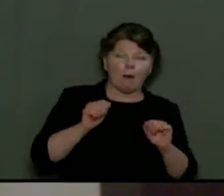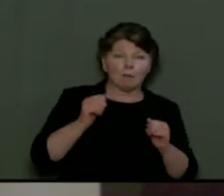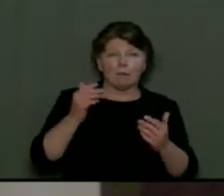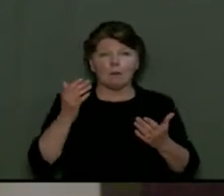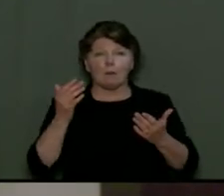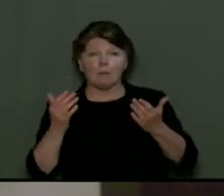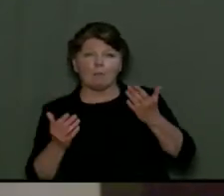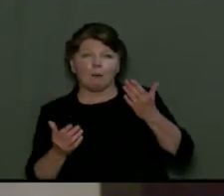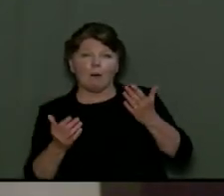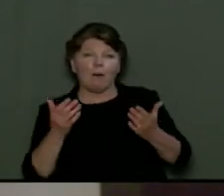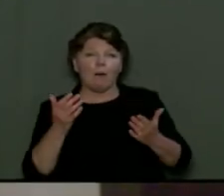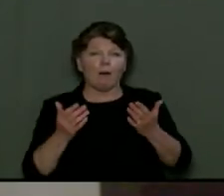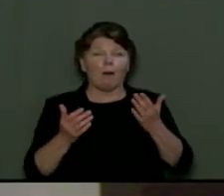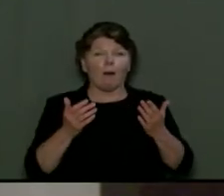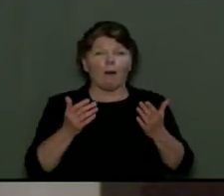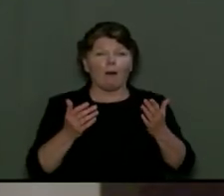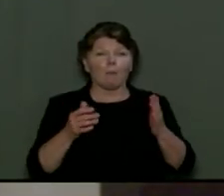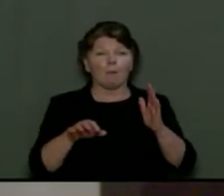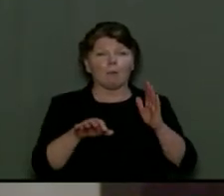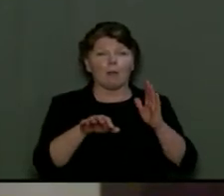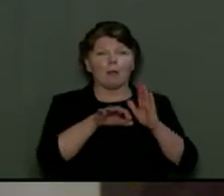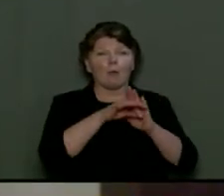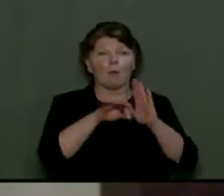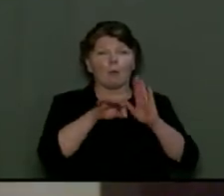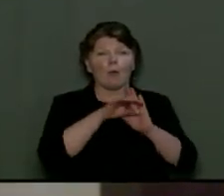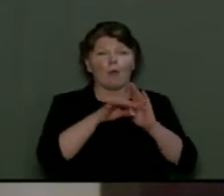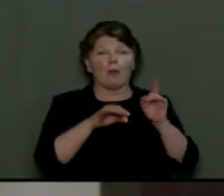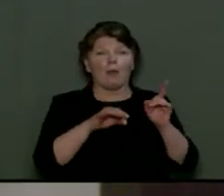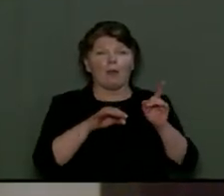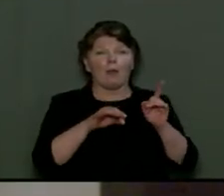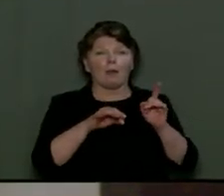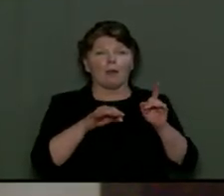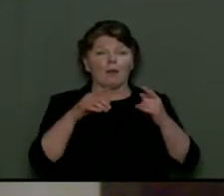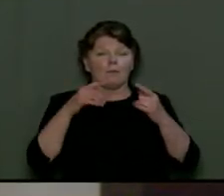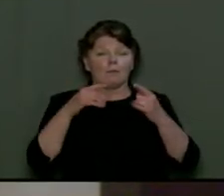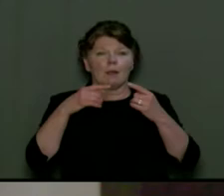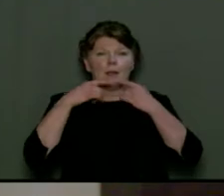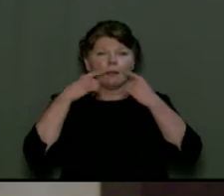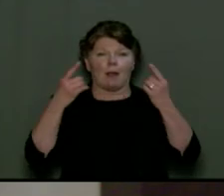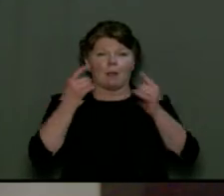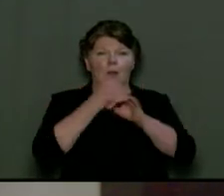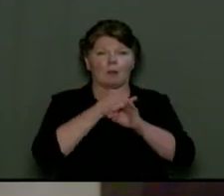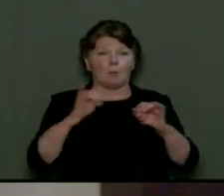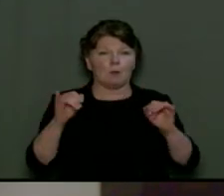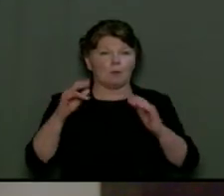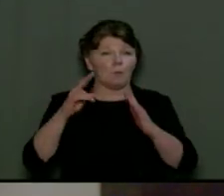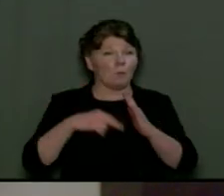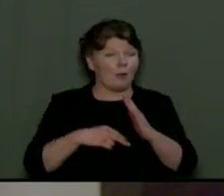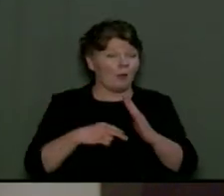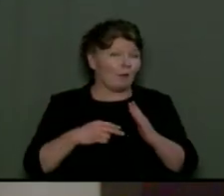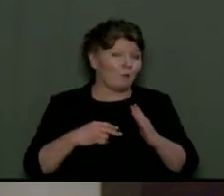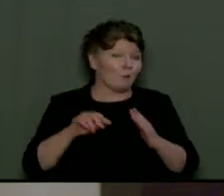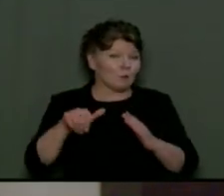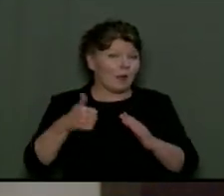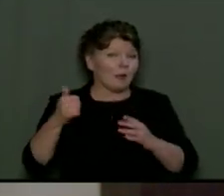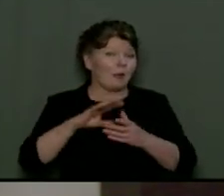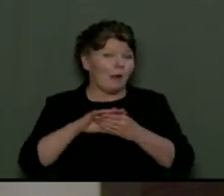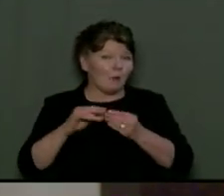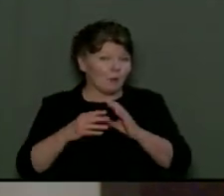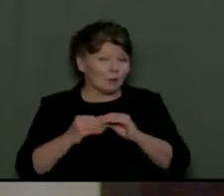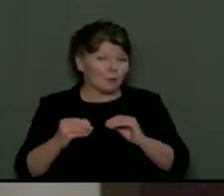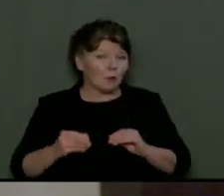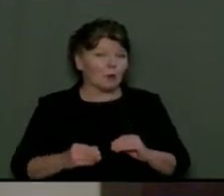probably rang on the day that the Declaration of Independence was read. It is